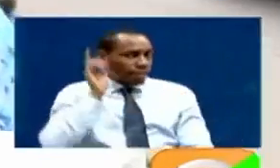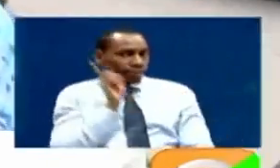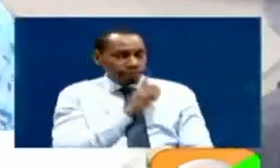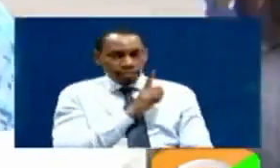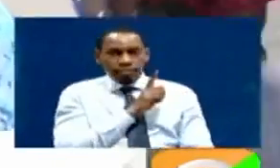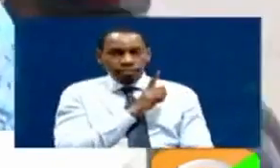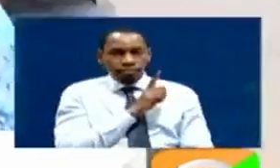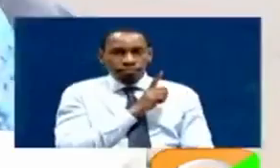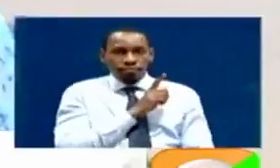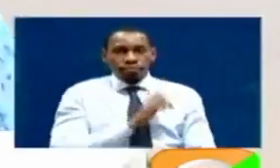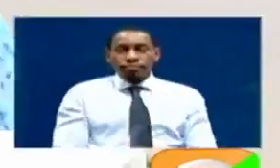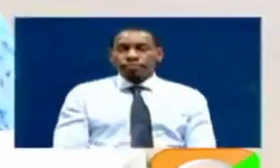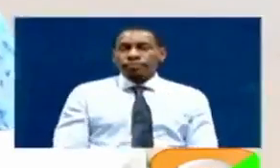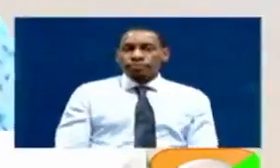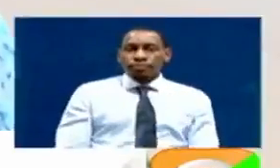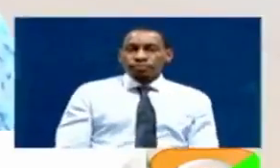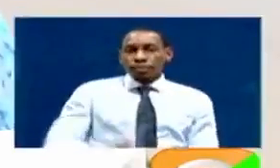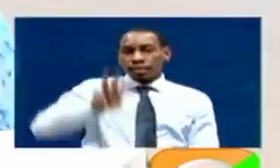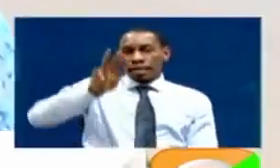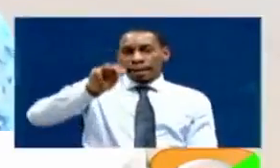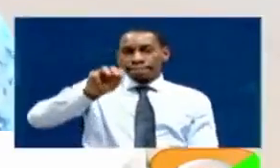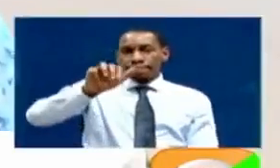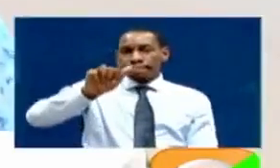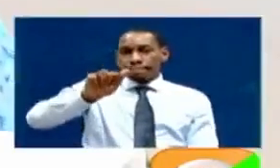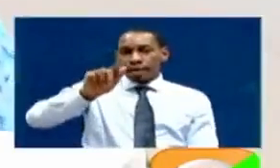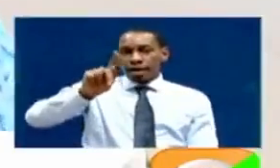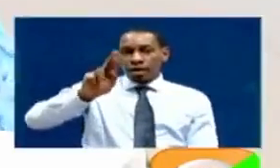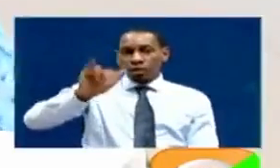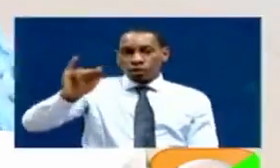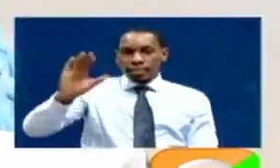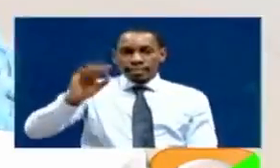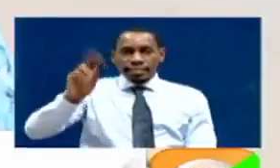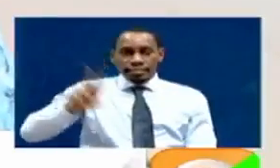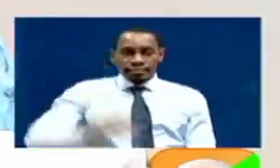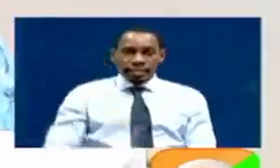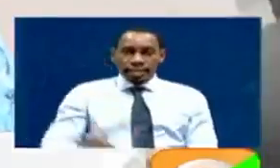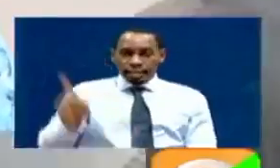effectively. Makori Ongechi, Citizen TV, Nairobi.